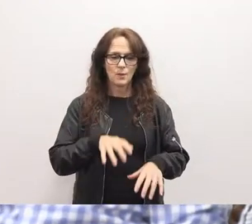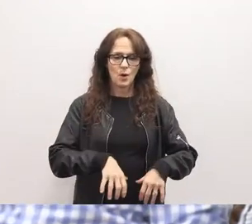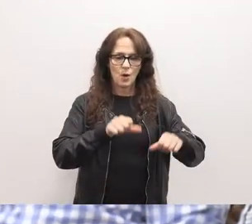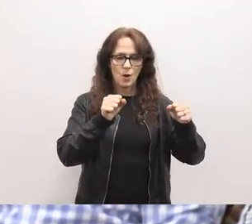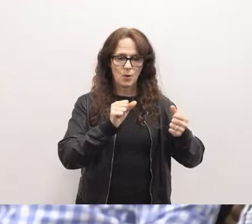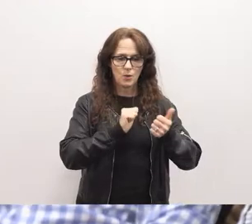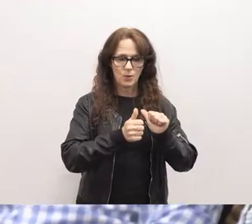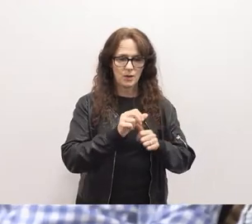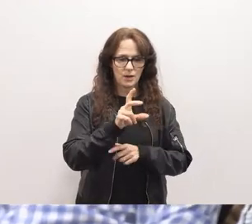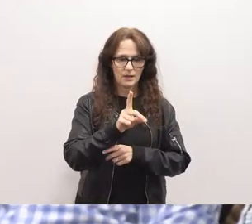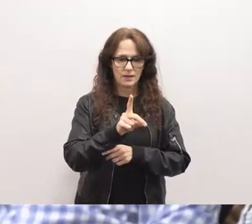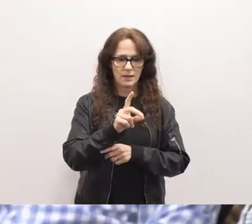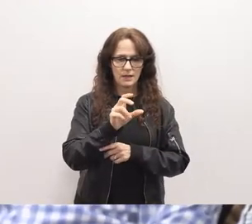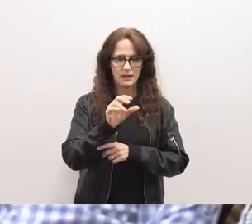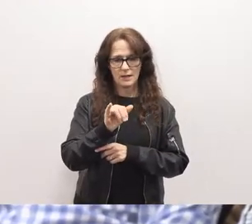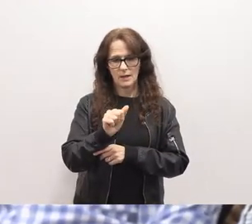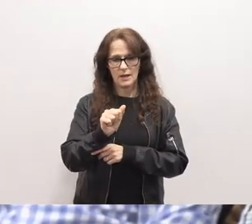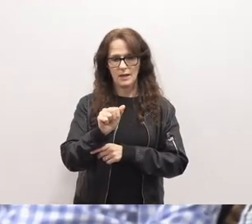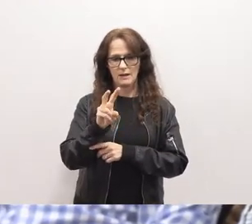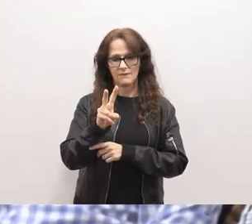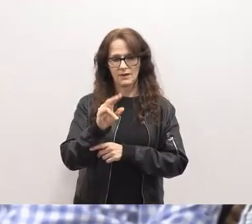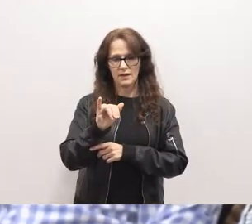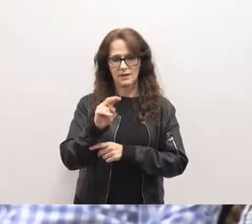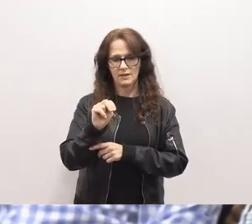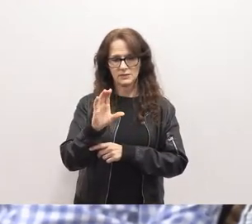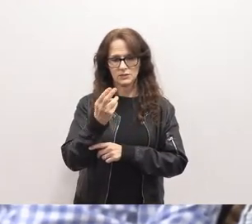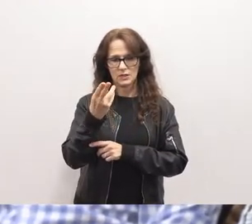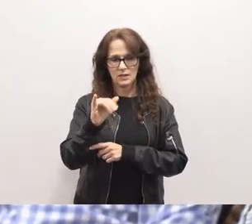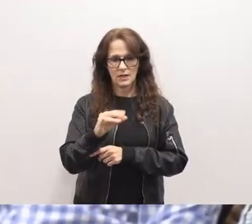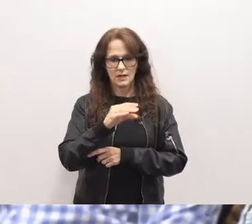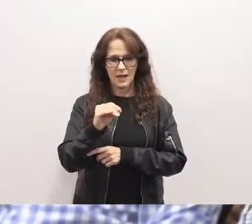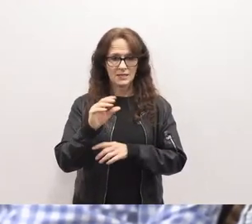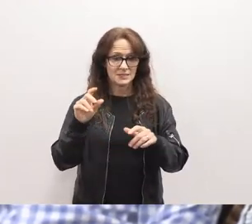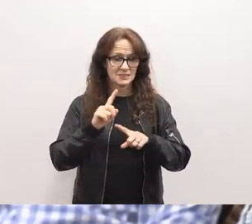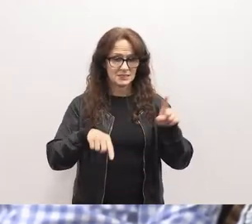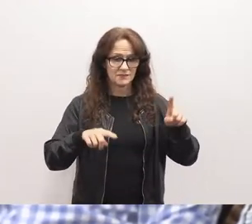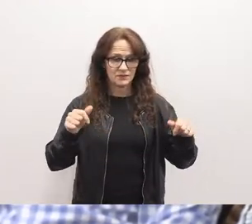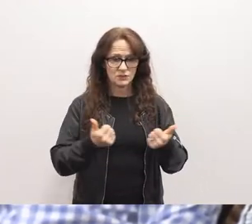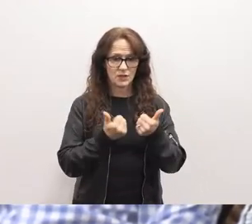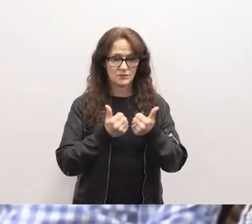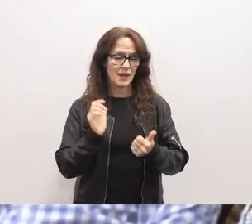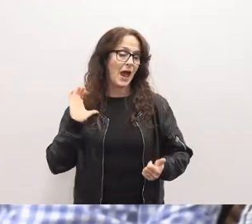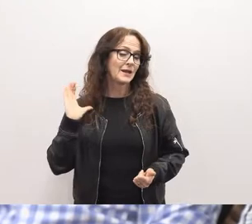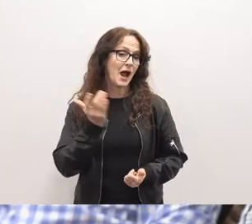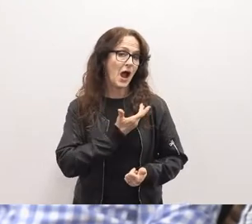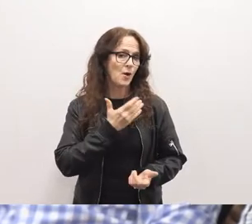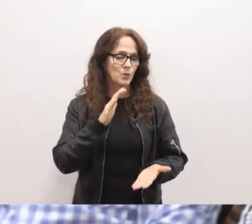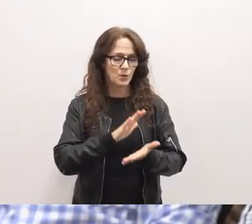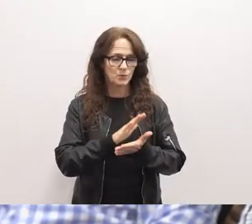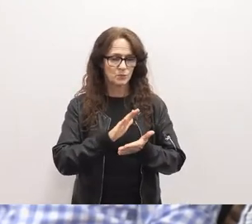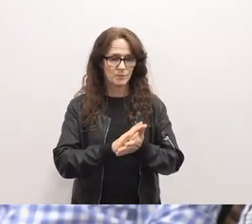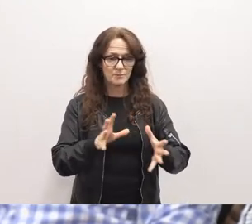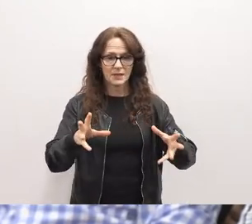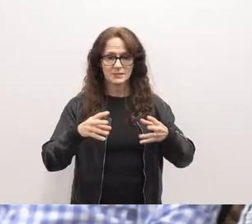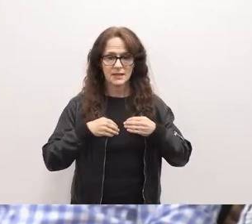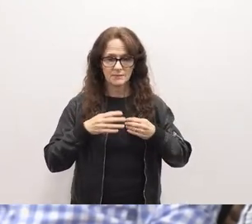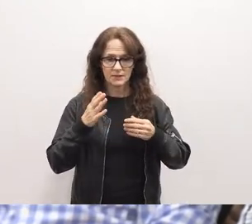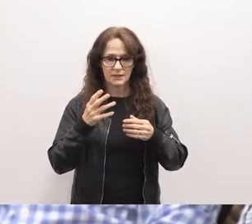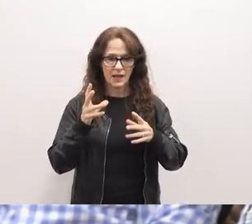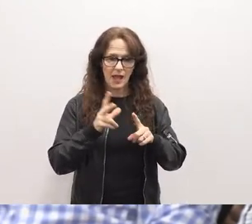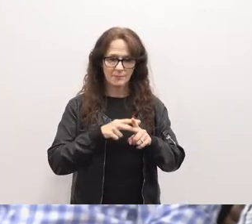Da Vinci and First Technical Challenges at our school. VEX will be accepting applications as well during Club